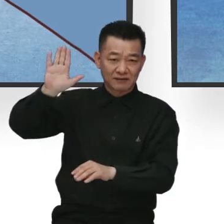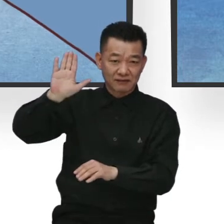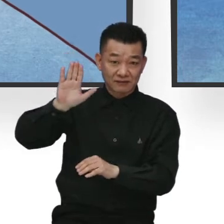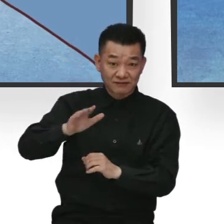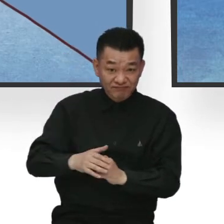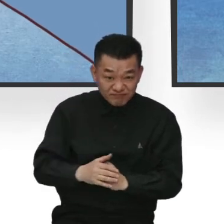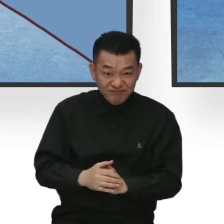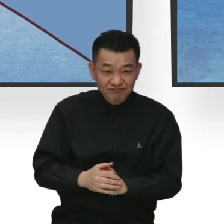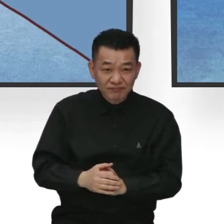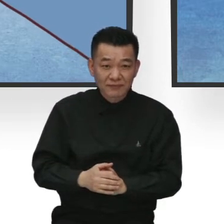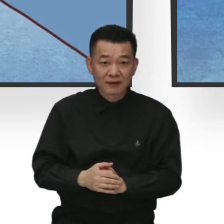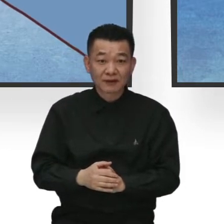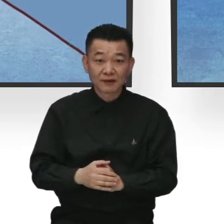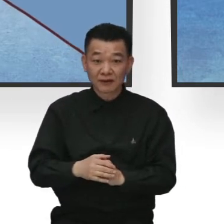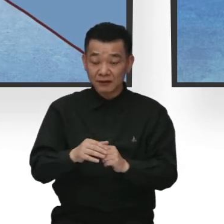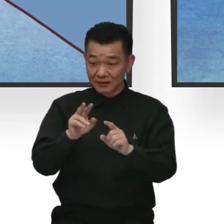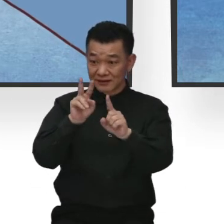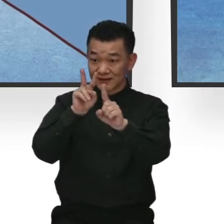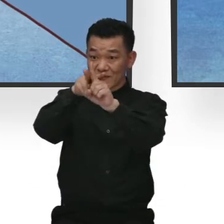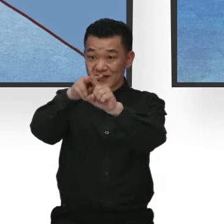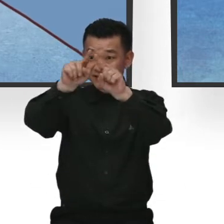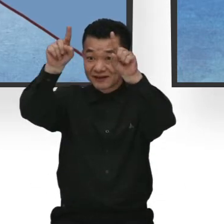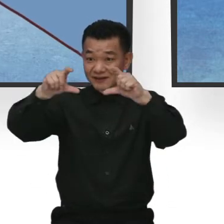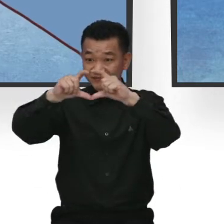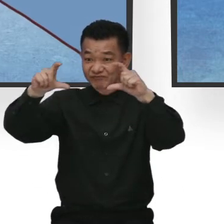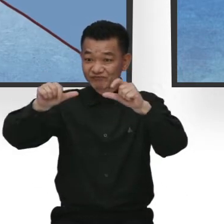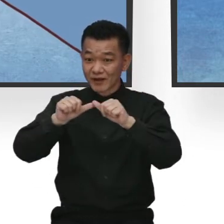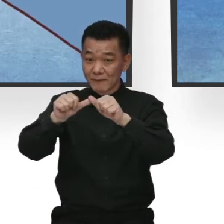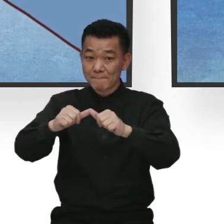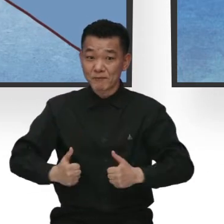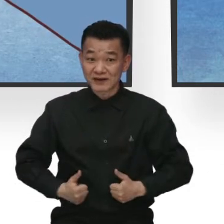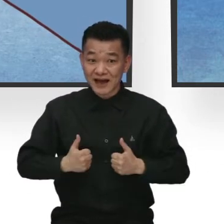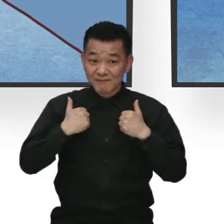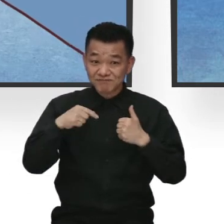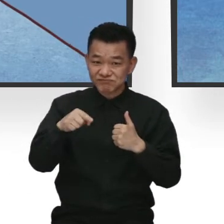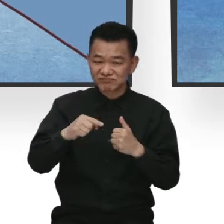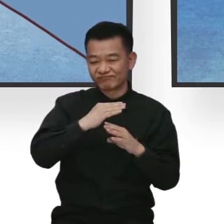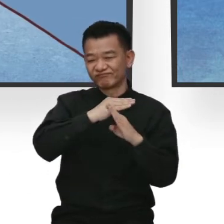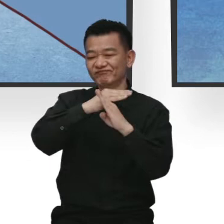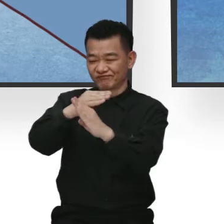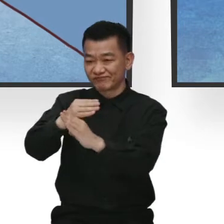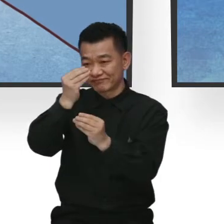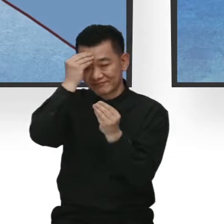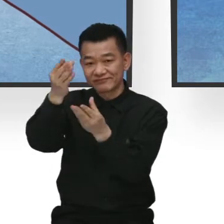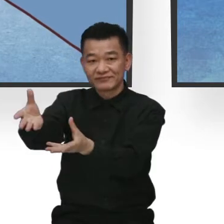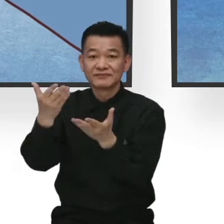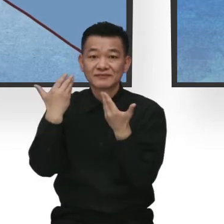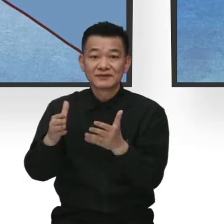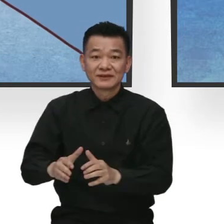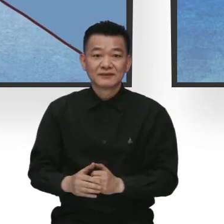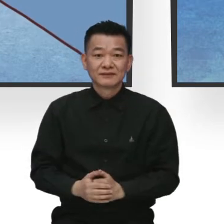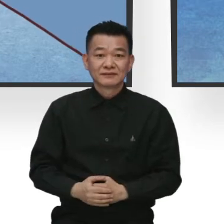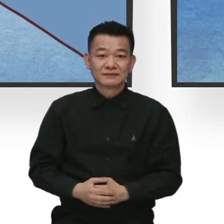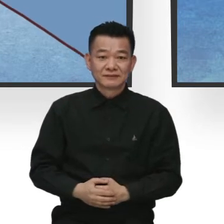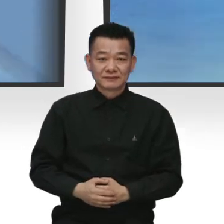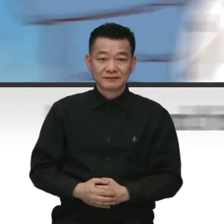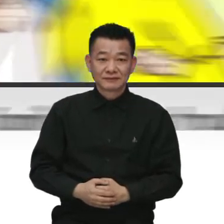the reason that medical costs Mr. A's son needs will lead to an increased tax burden to